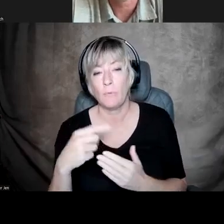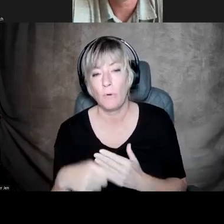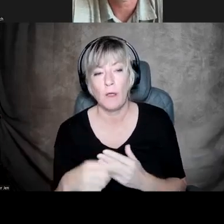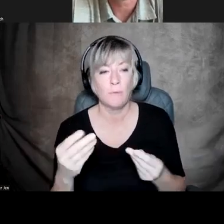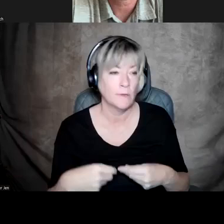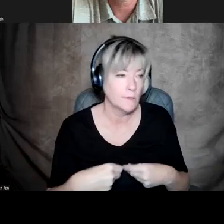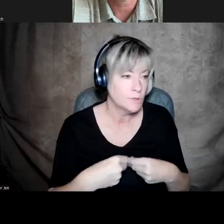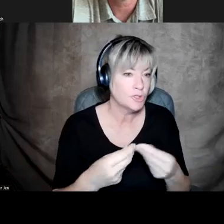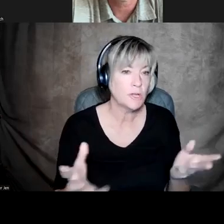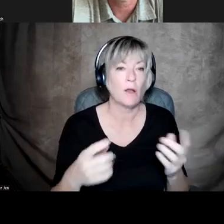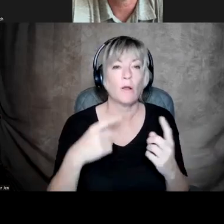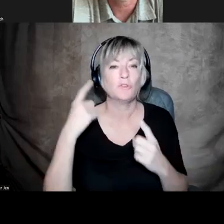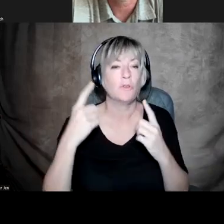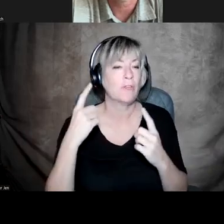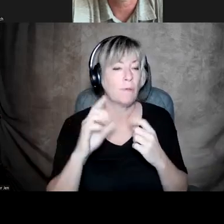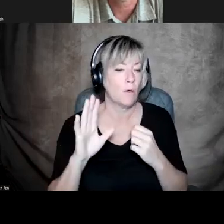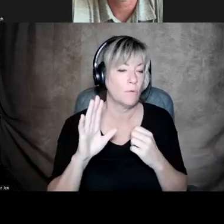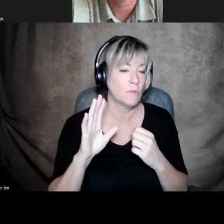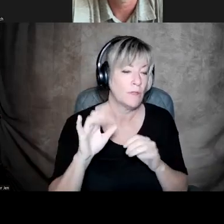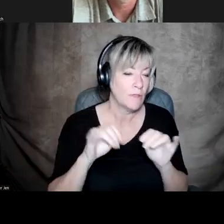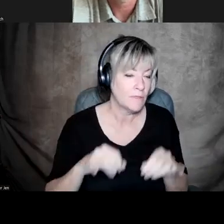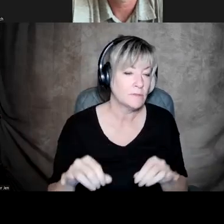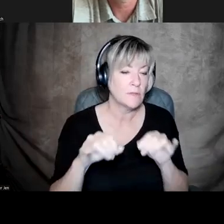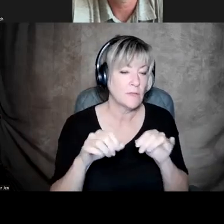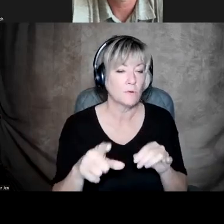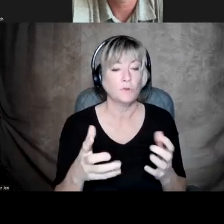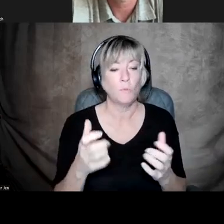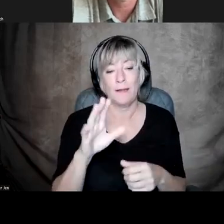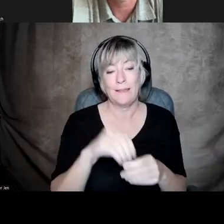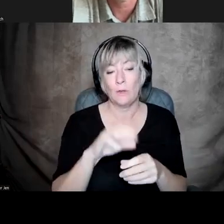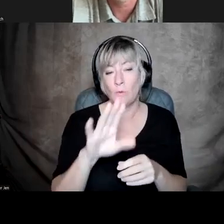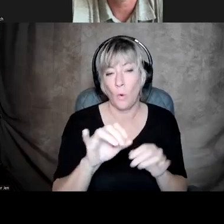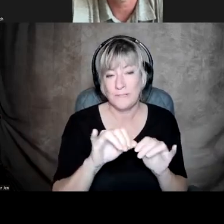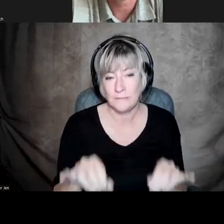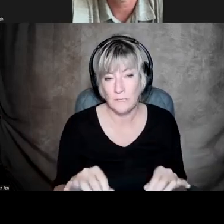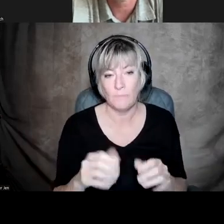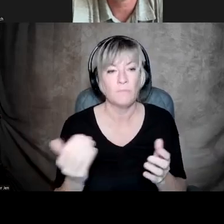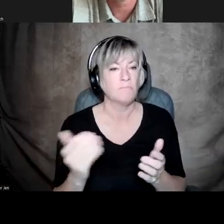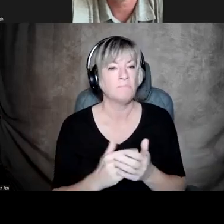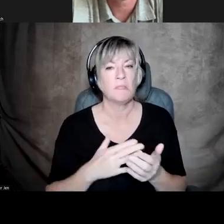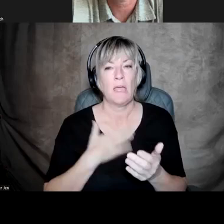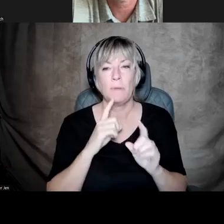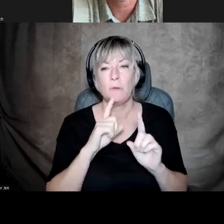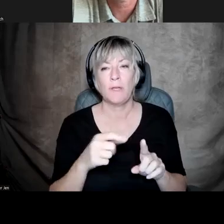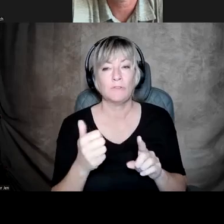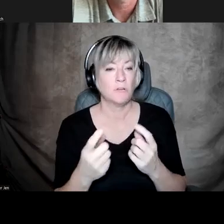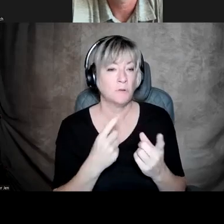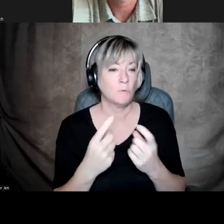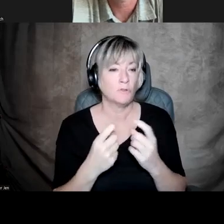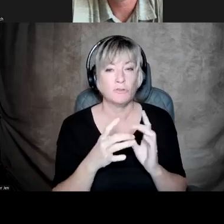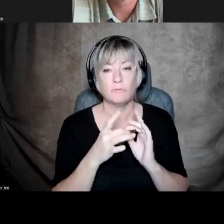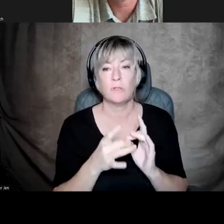as you're thinking about the standards that you want to have in your system. And again, happy to answer any questions as it relates